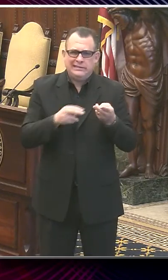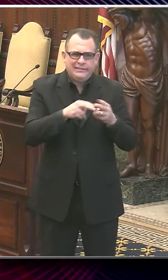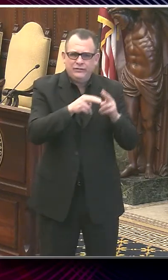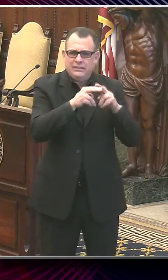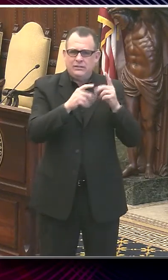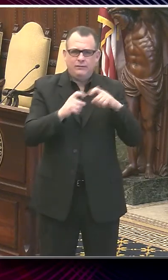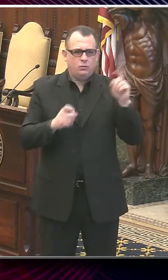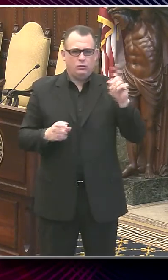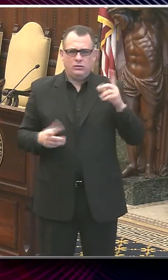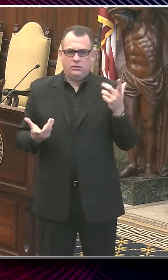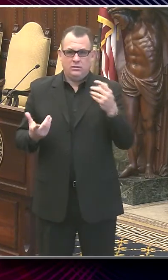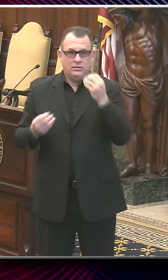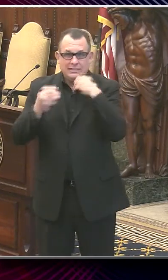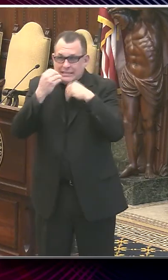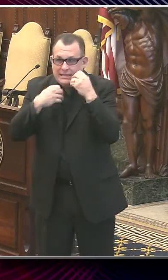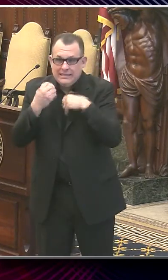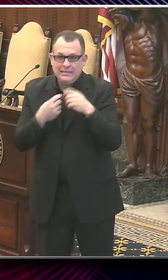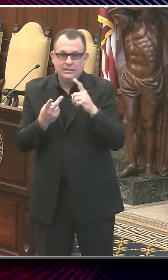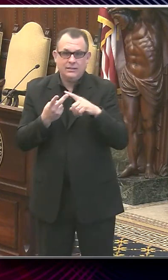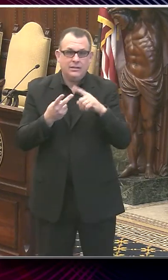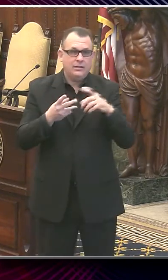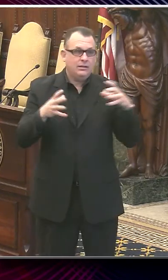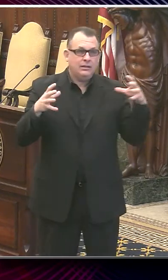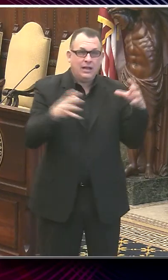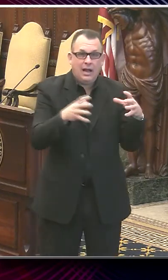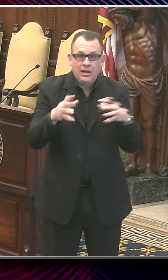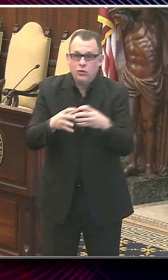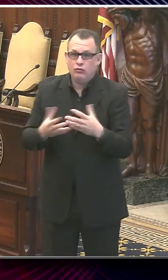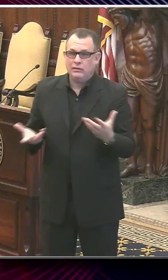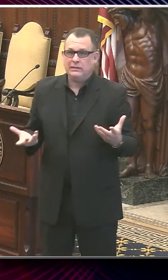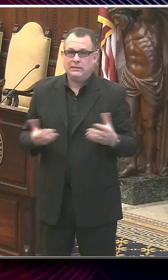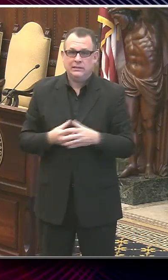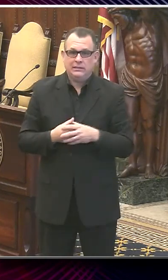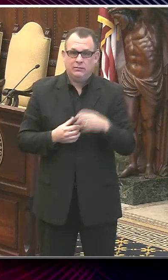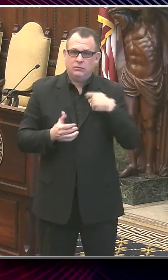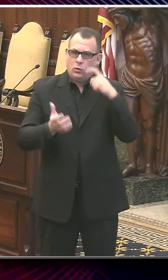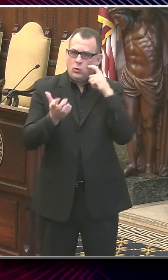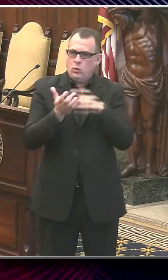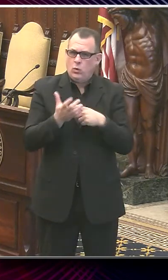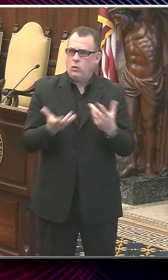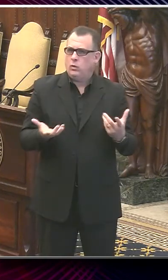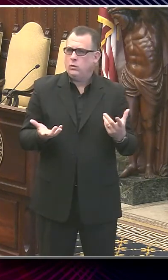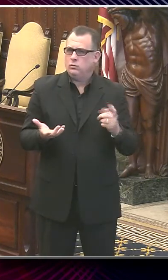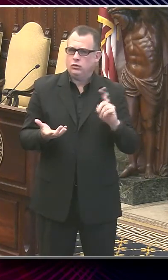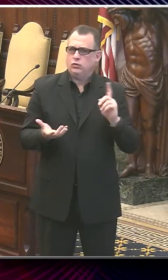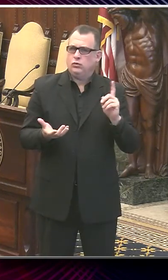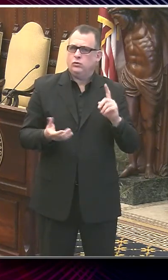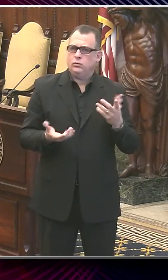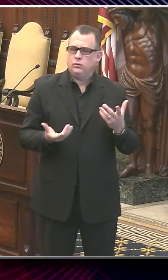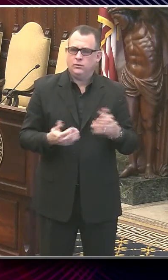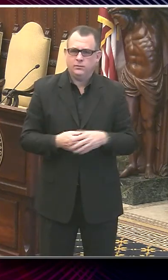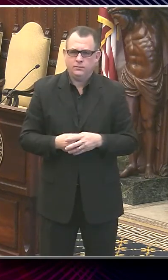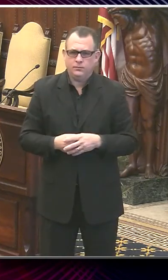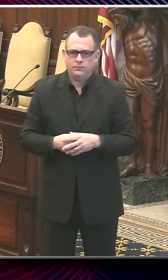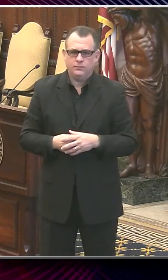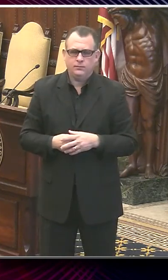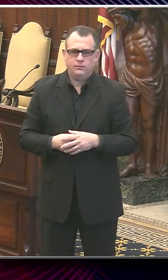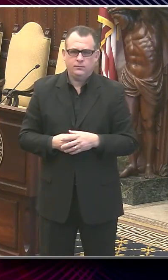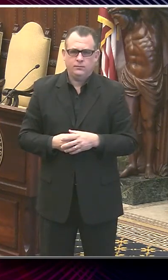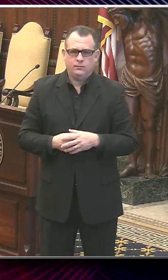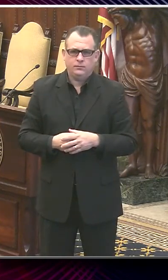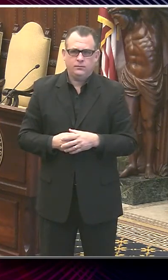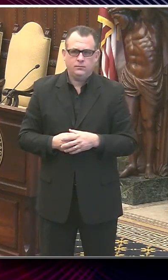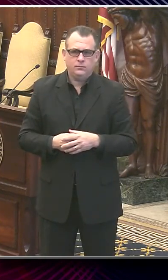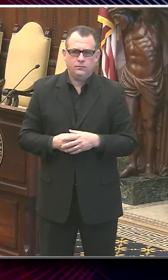are indoor dining, indoor gatherings? Where's that coming from? Well, so unfortunately, we've had to redeploy almost all